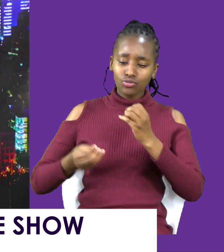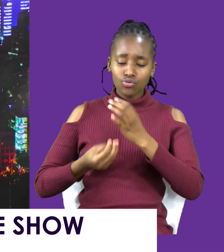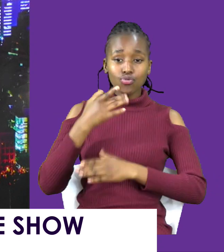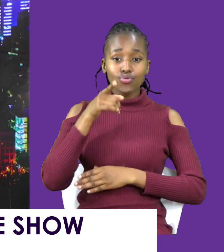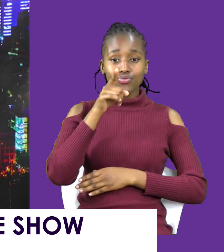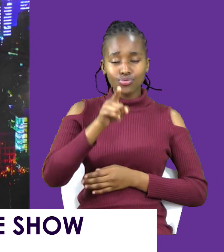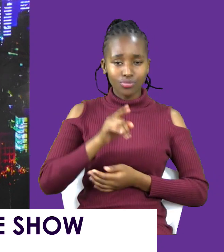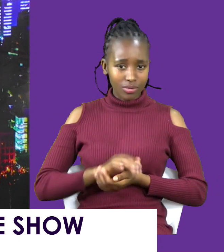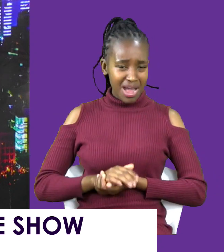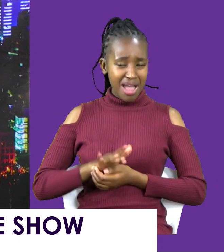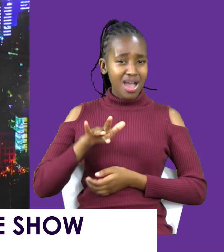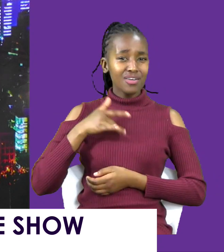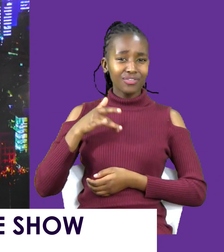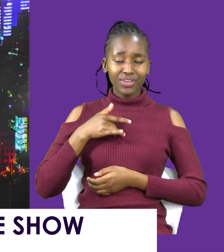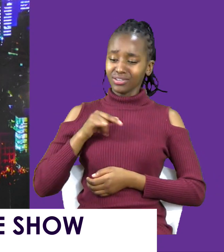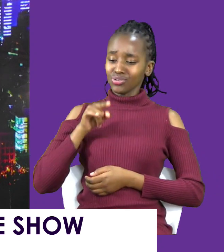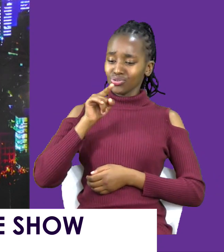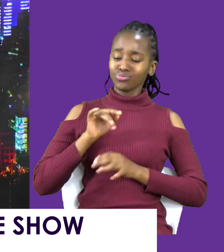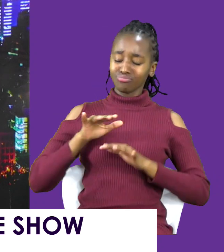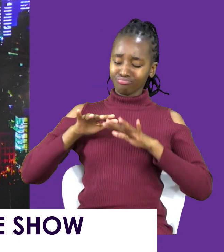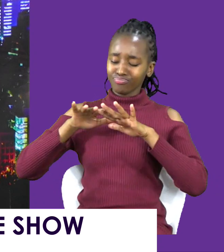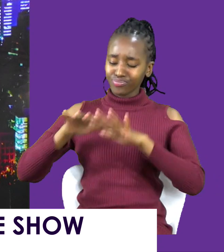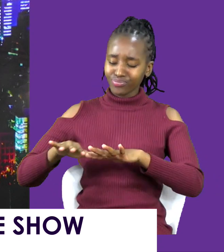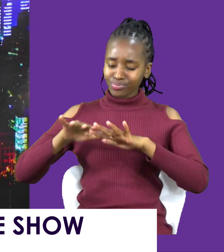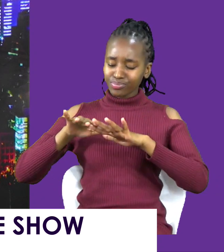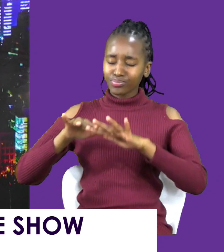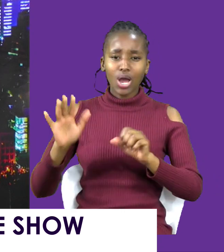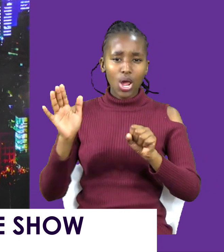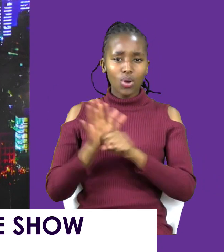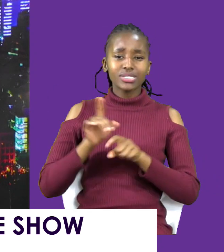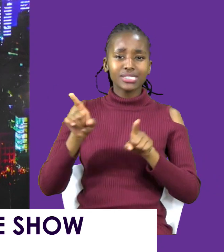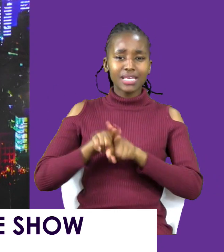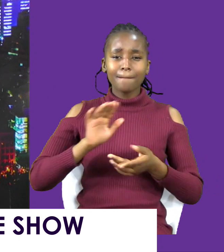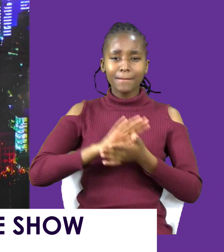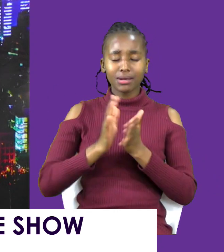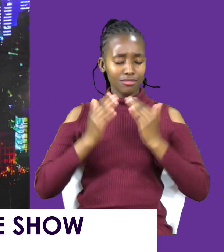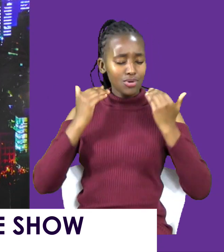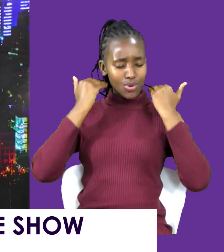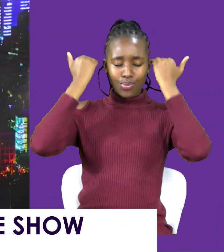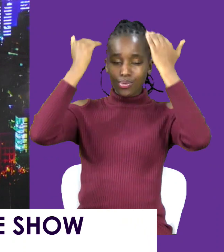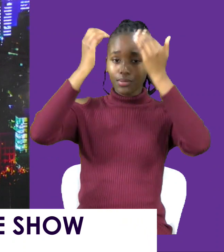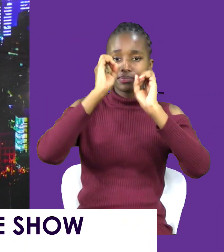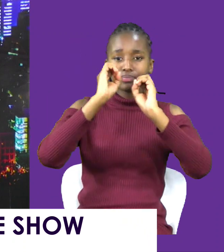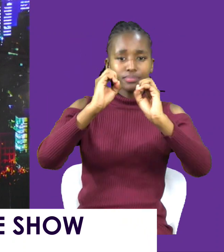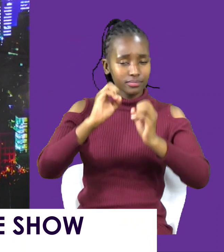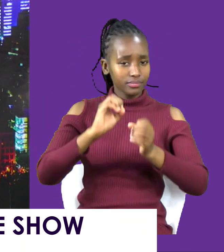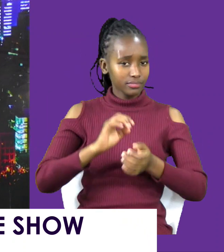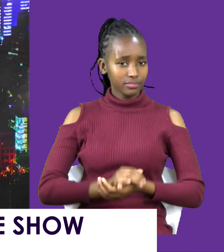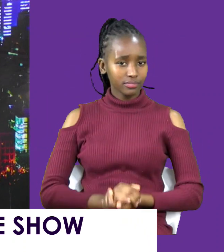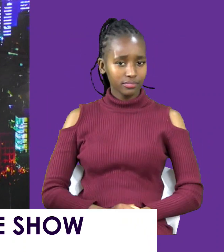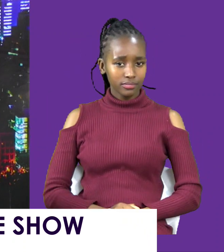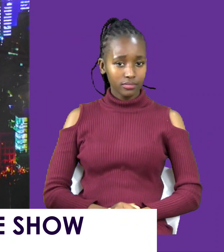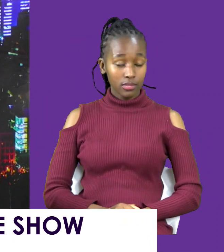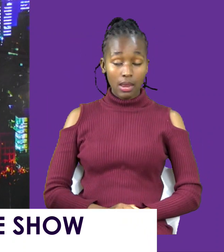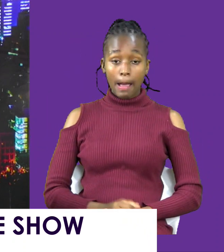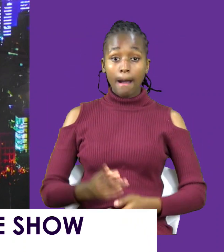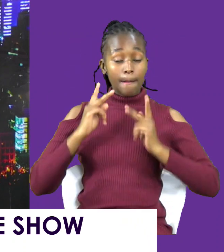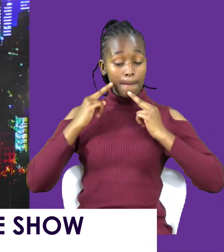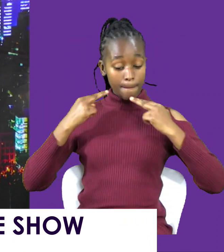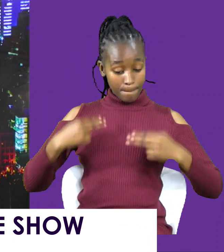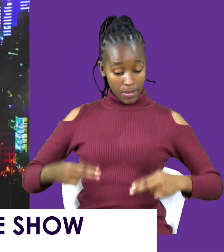you down and to pull you in depression and to put you in despair. We are all human beings